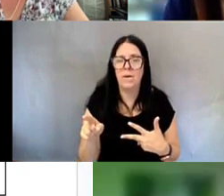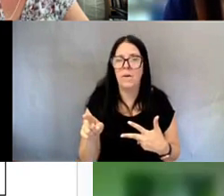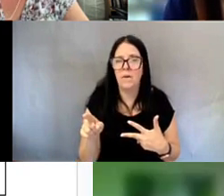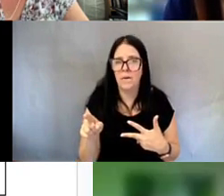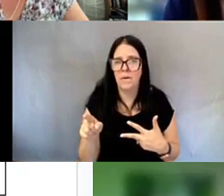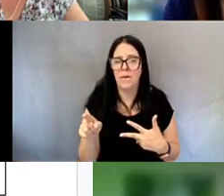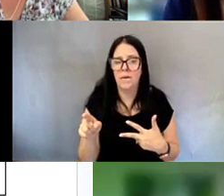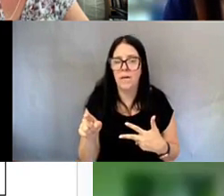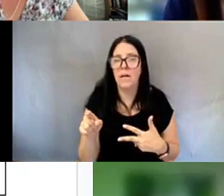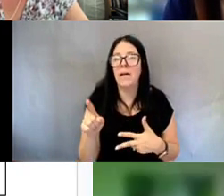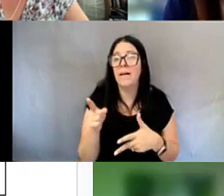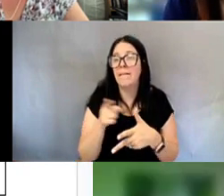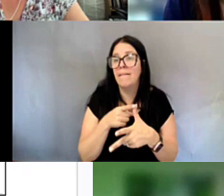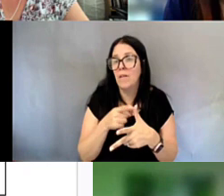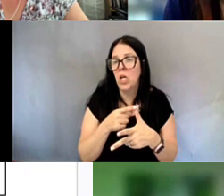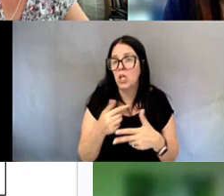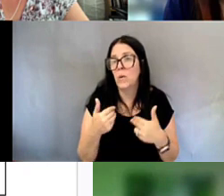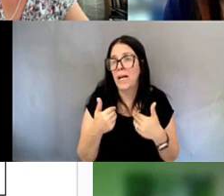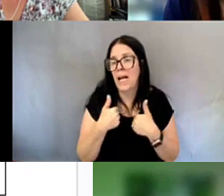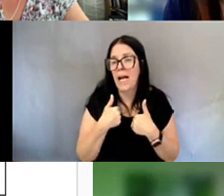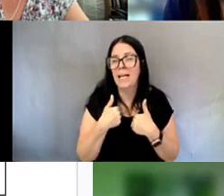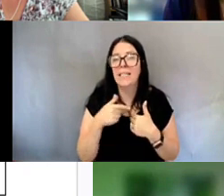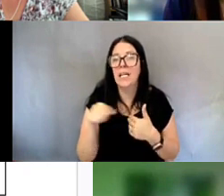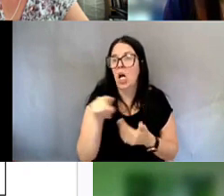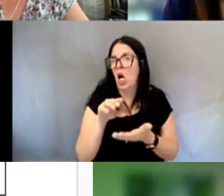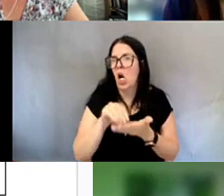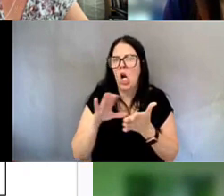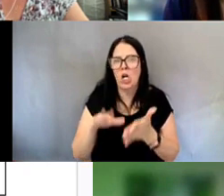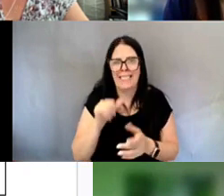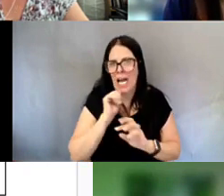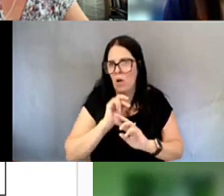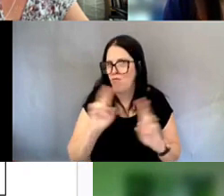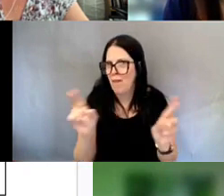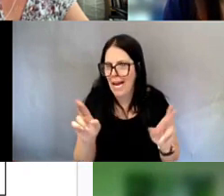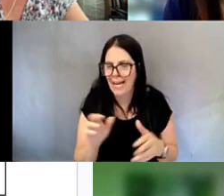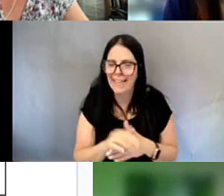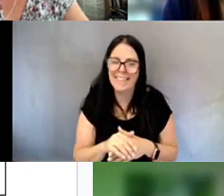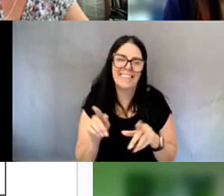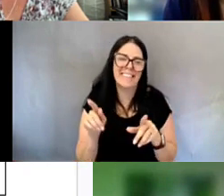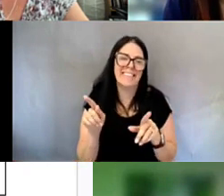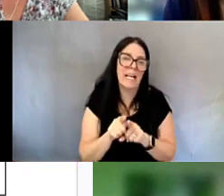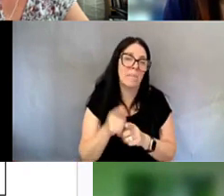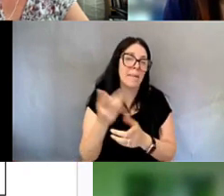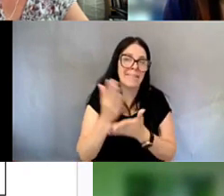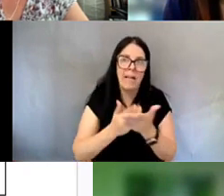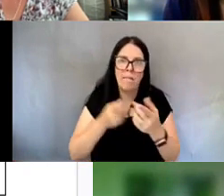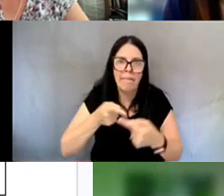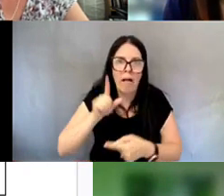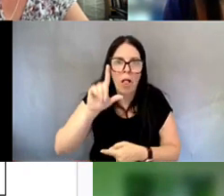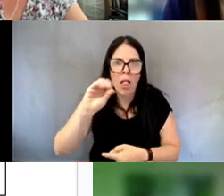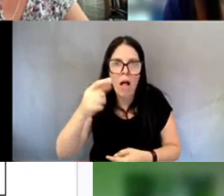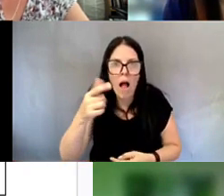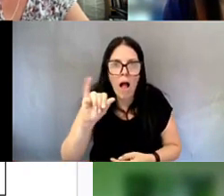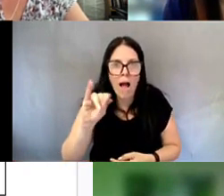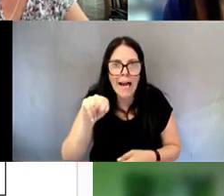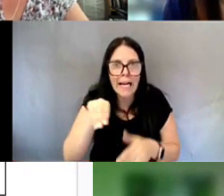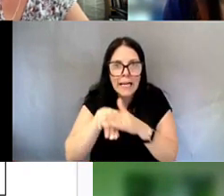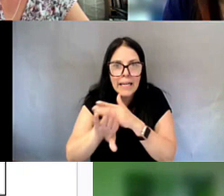so the first one we had late unprepared learners, all the usual stuff, login problems, different levels of learners,